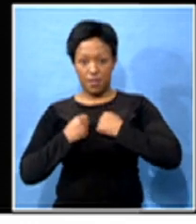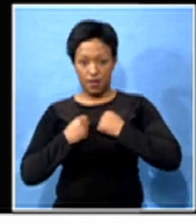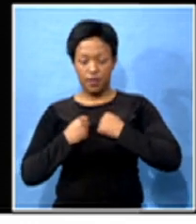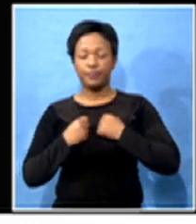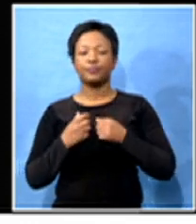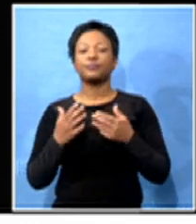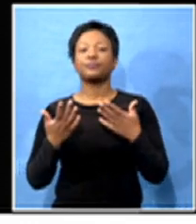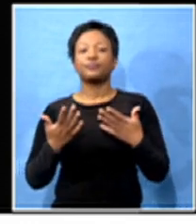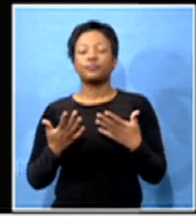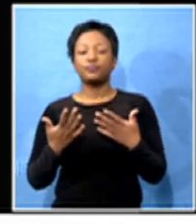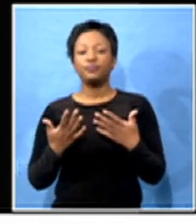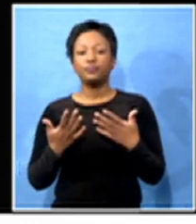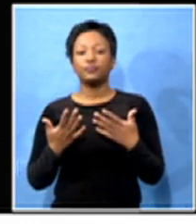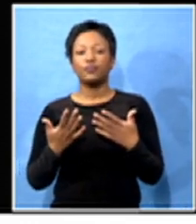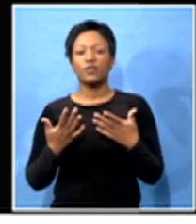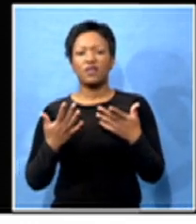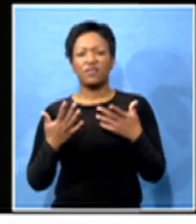suffered from